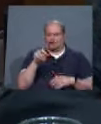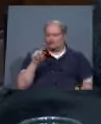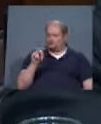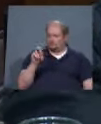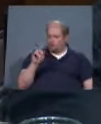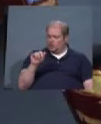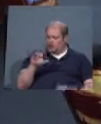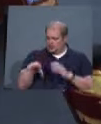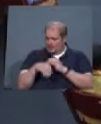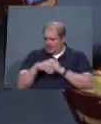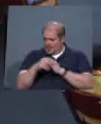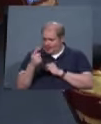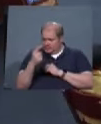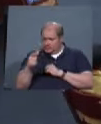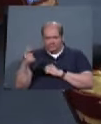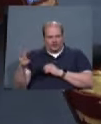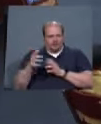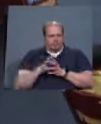add anything.